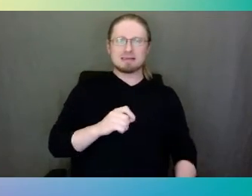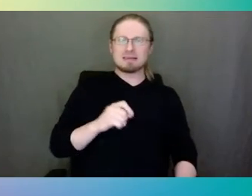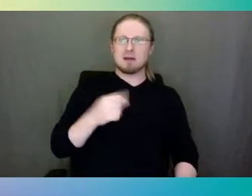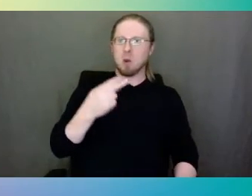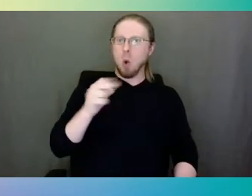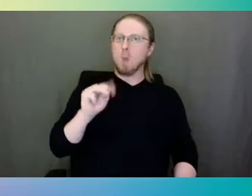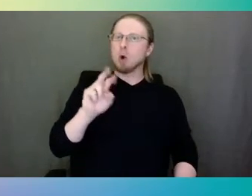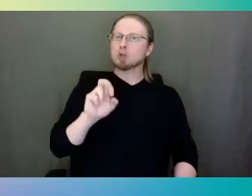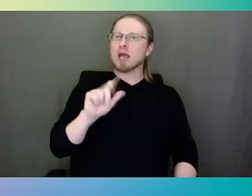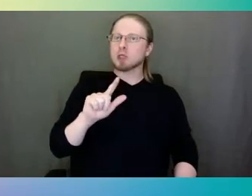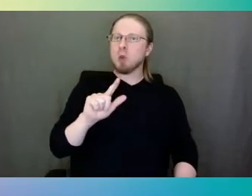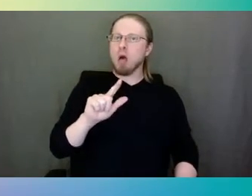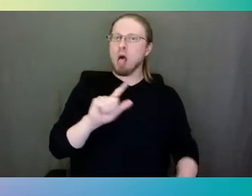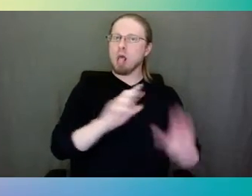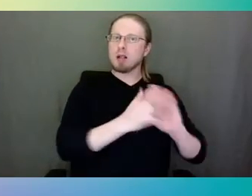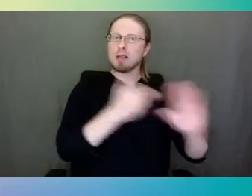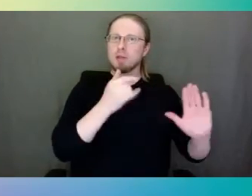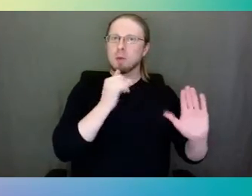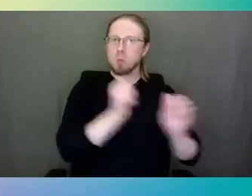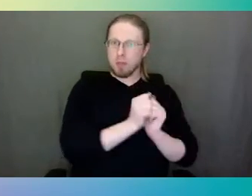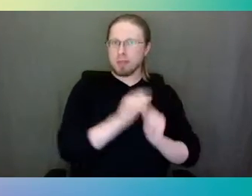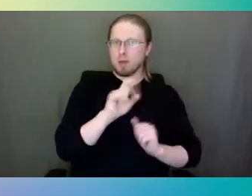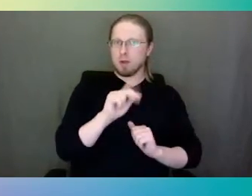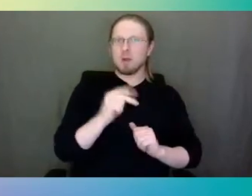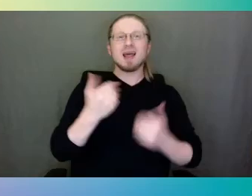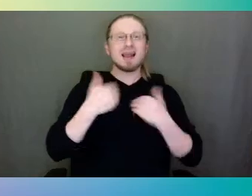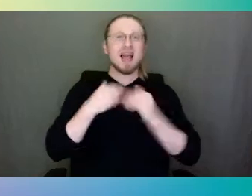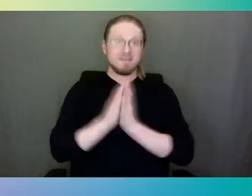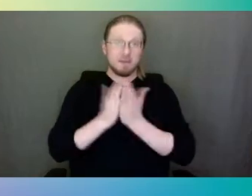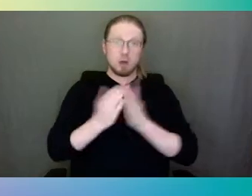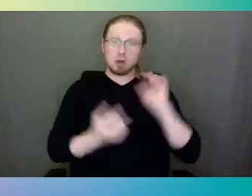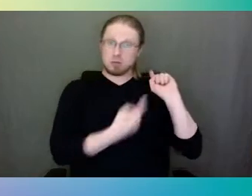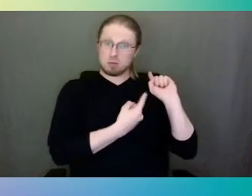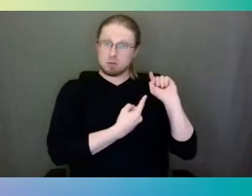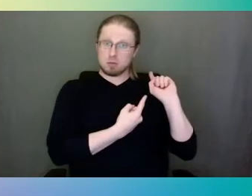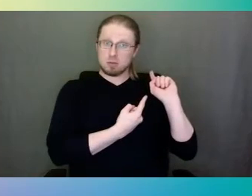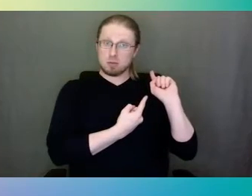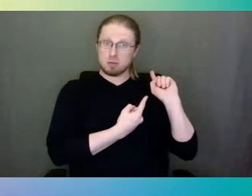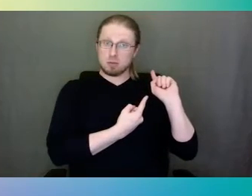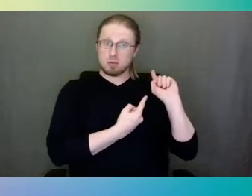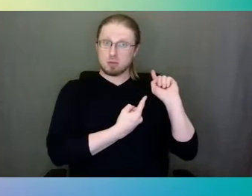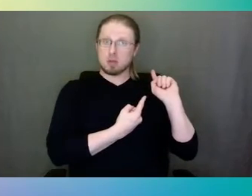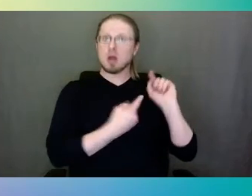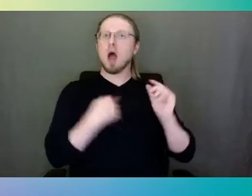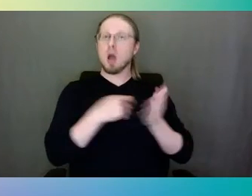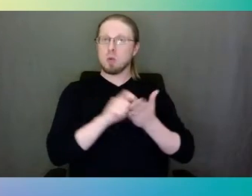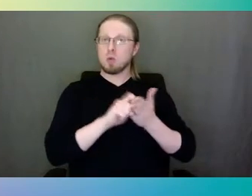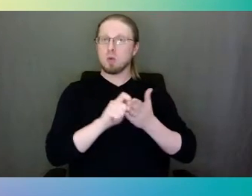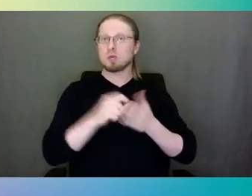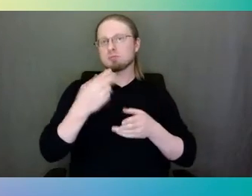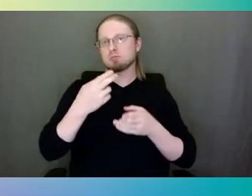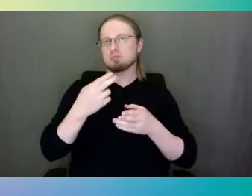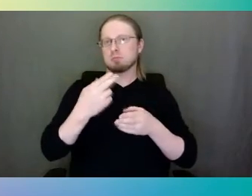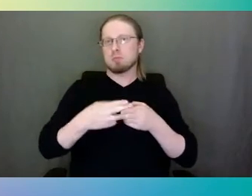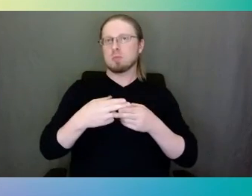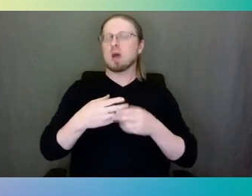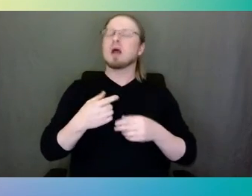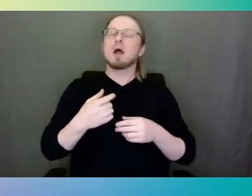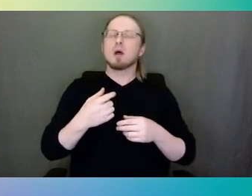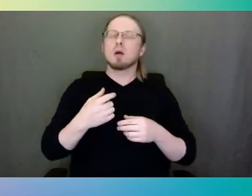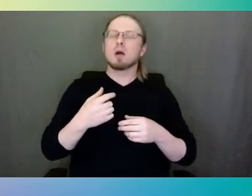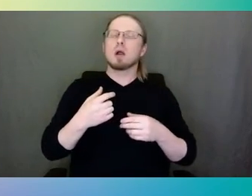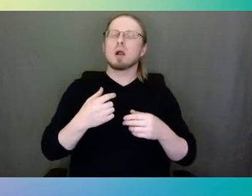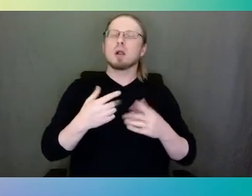lot of these stories too. Oh, I have a book. Oh, it's up there too. I have a book that I wrote there's a lot of things that I cannot cover today. I linked